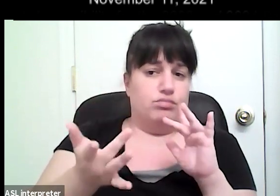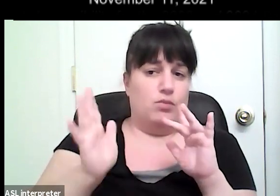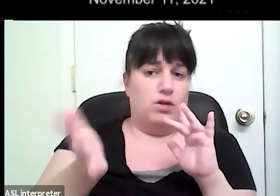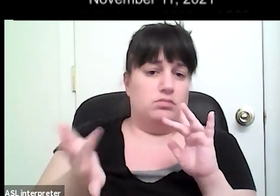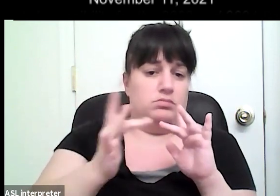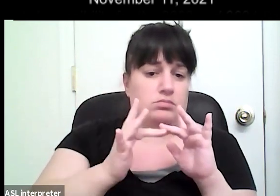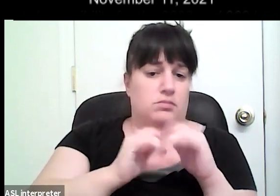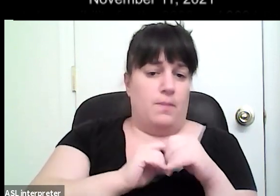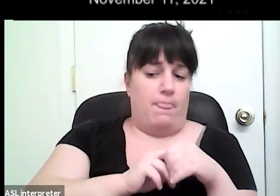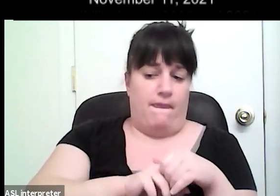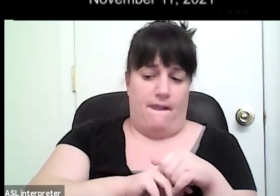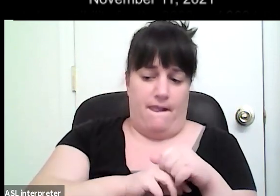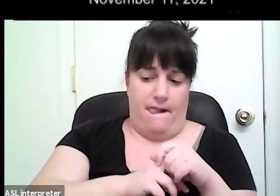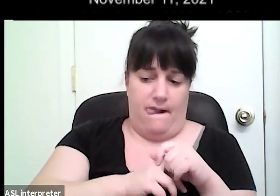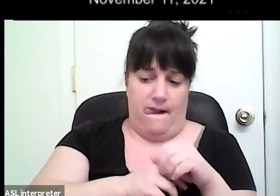on.